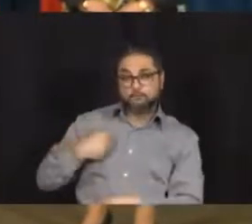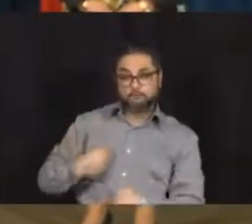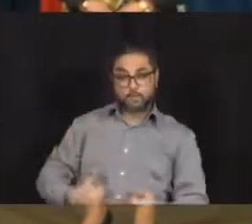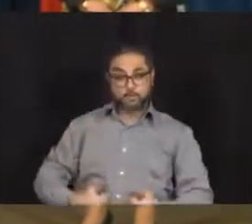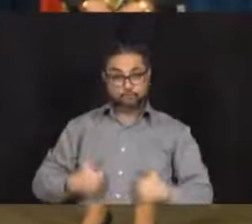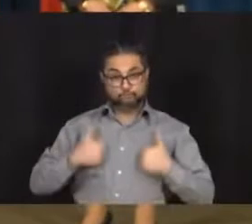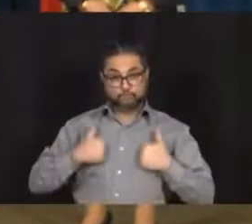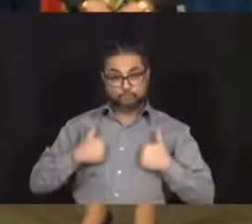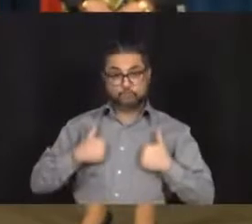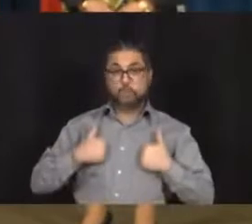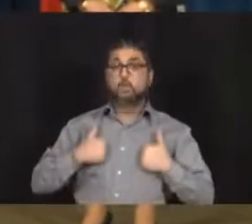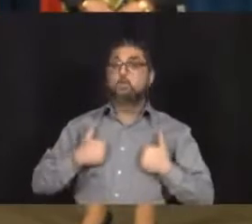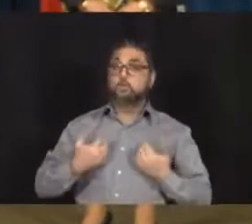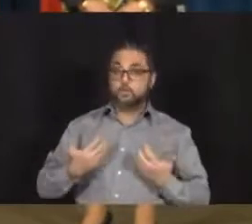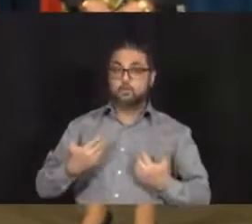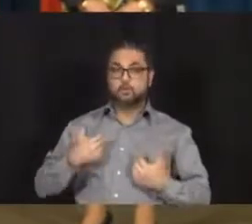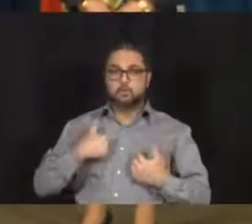that there was